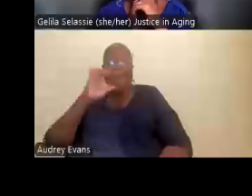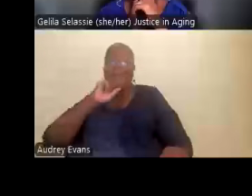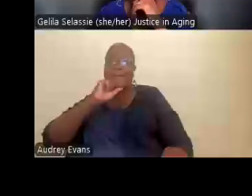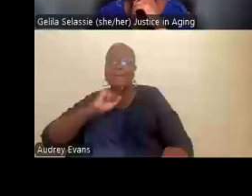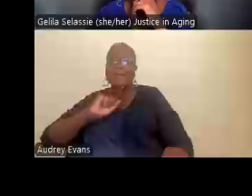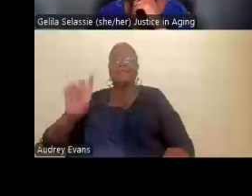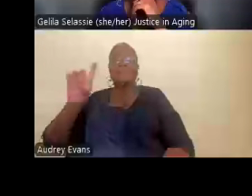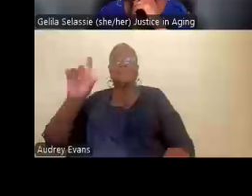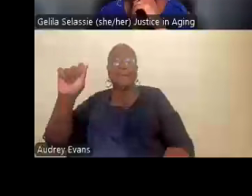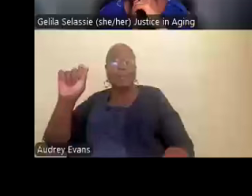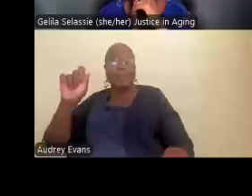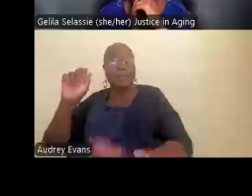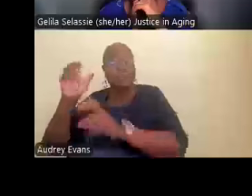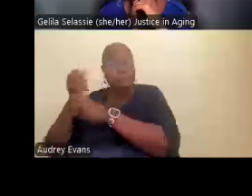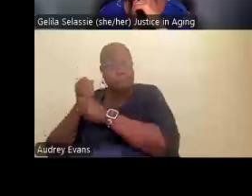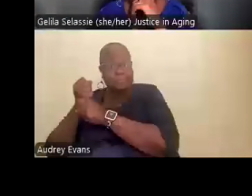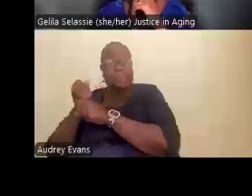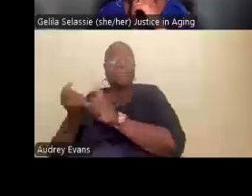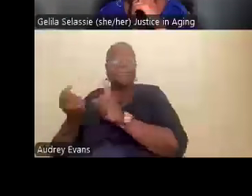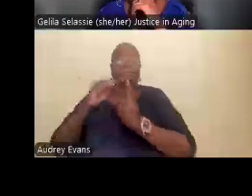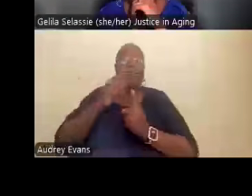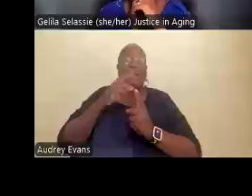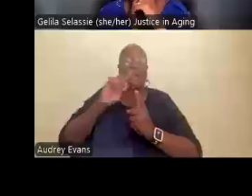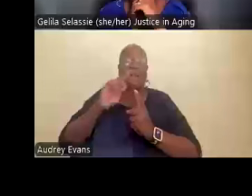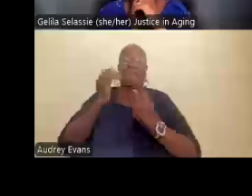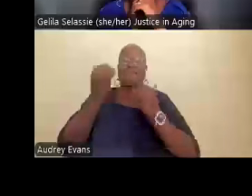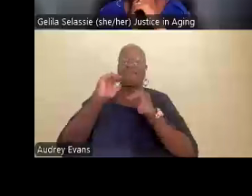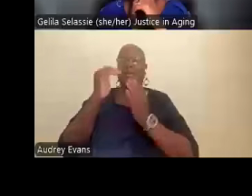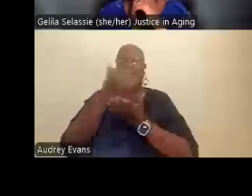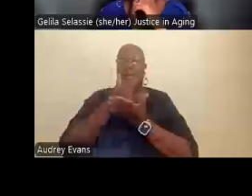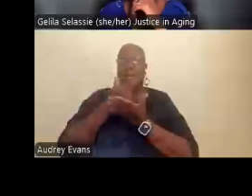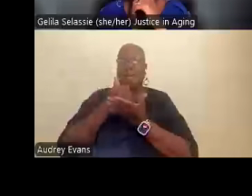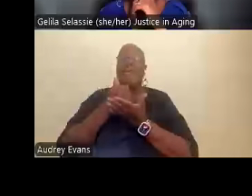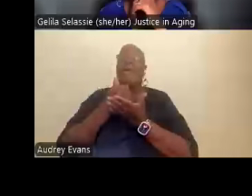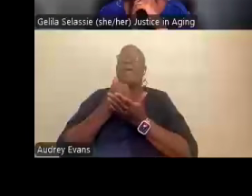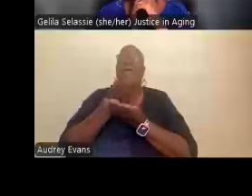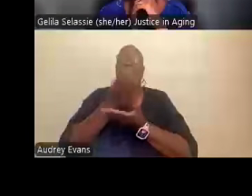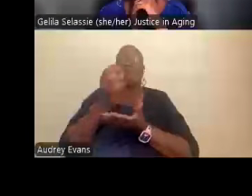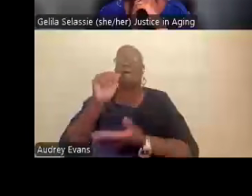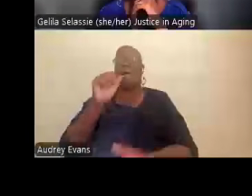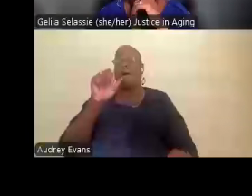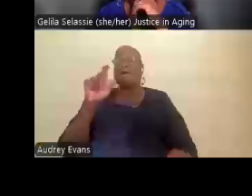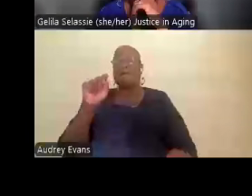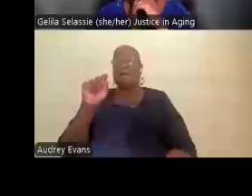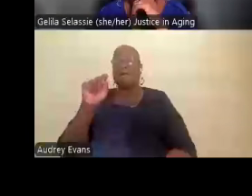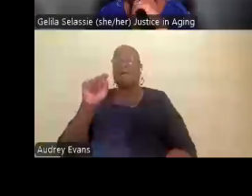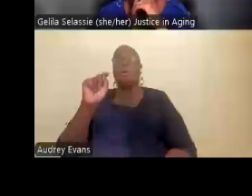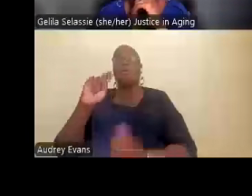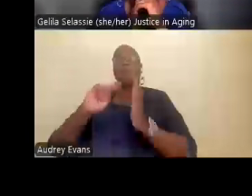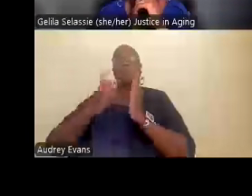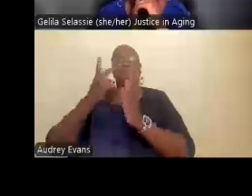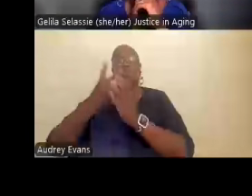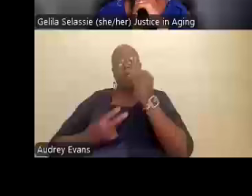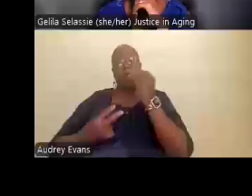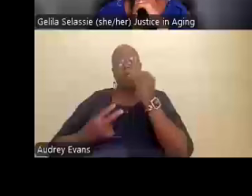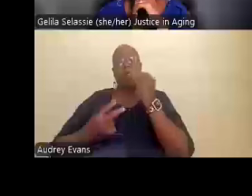disability, and then they qualify for Medicaid because they have limited income and assets. Dual eligibles fall